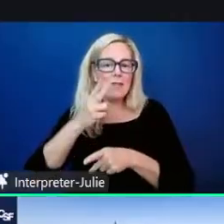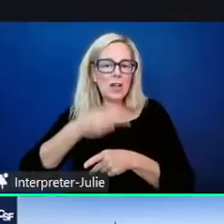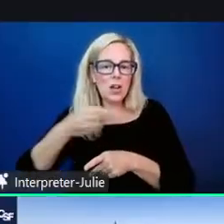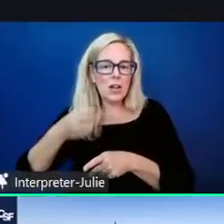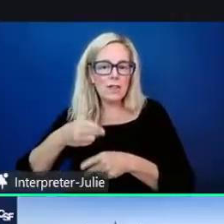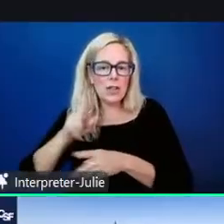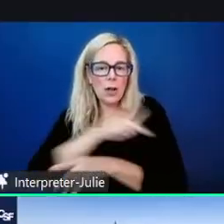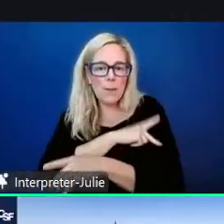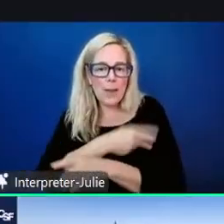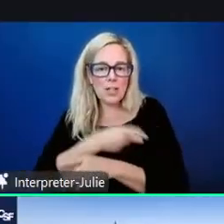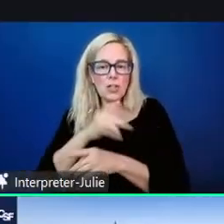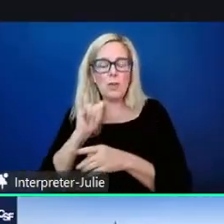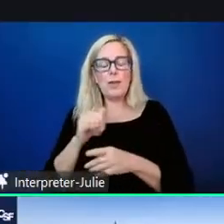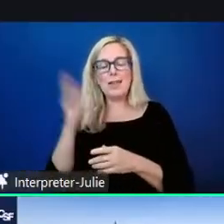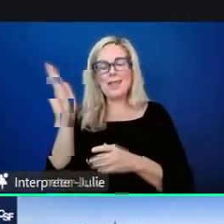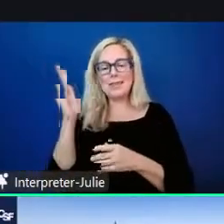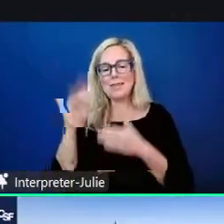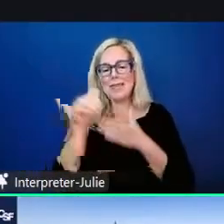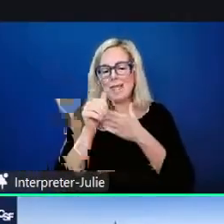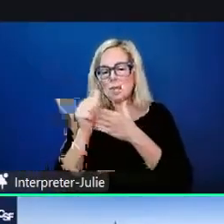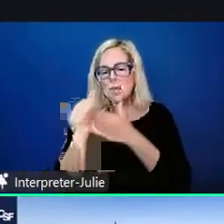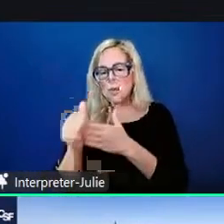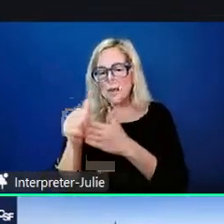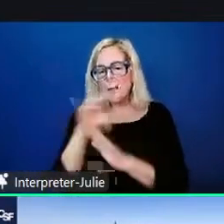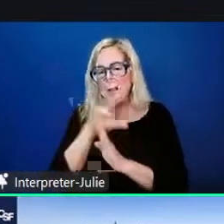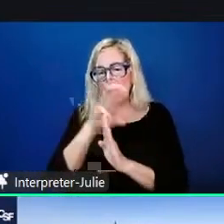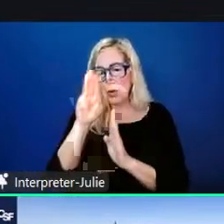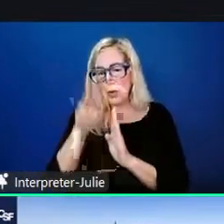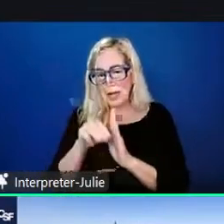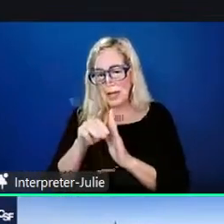review of a lecture-driven peer teaching curriculum and workshop.